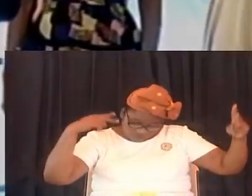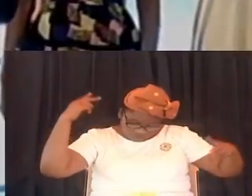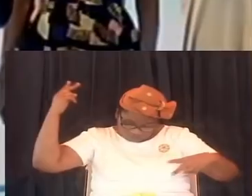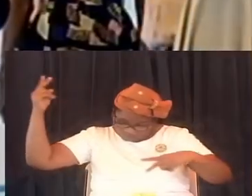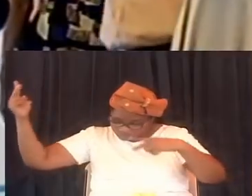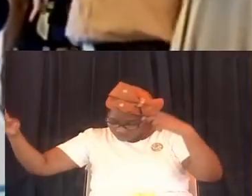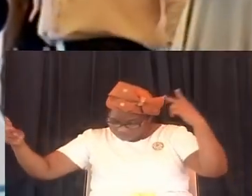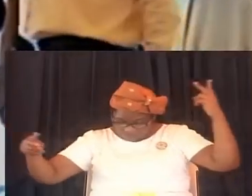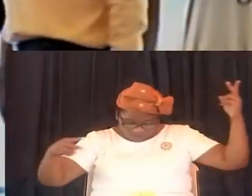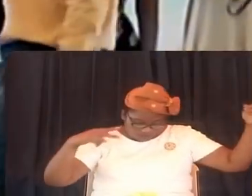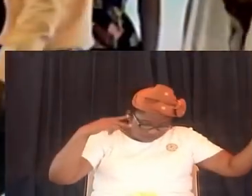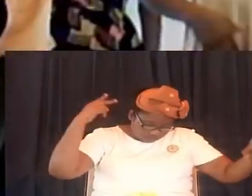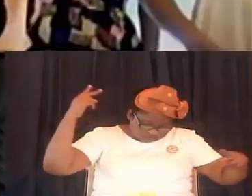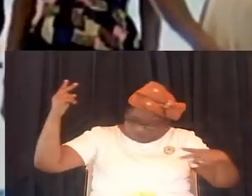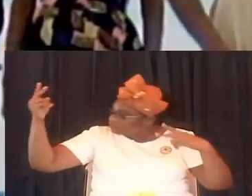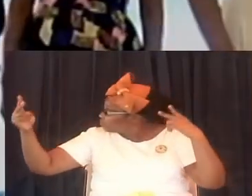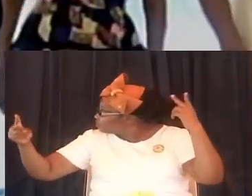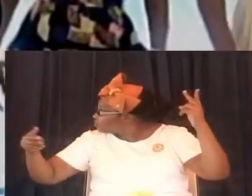Victory